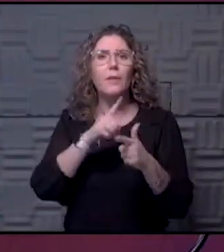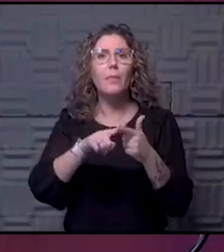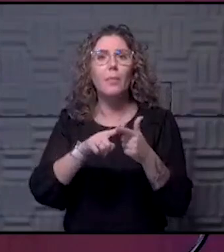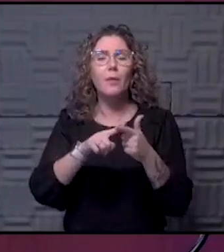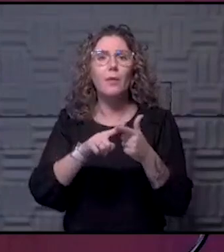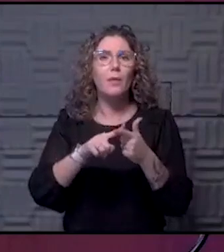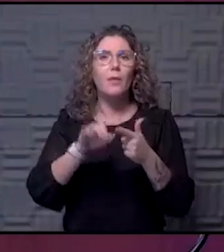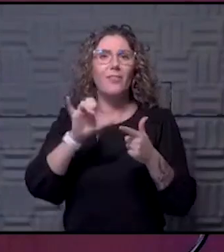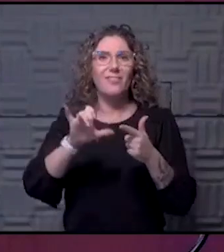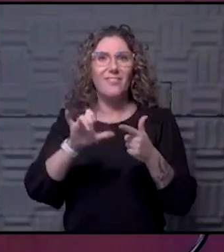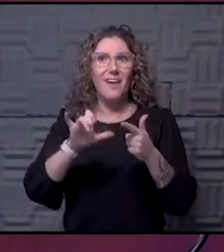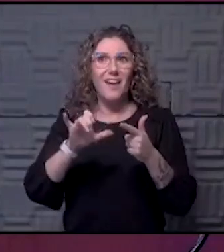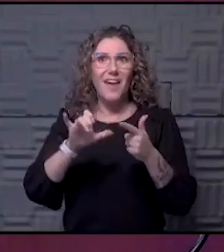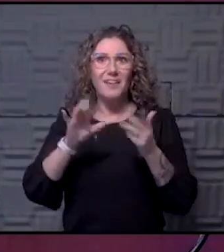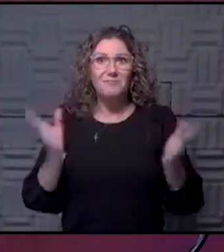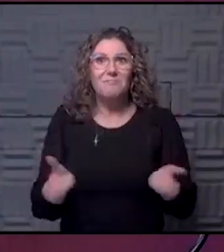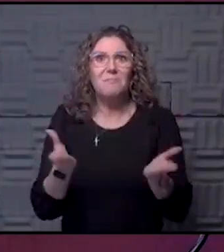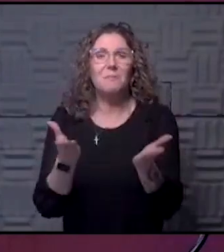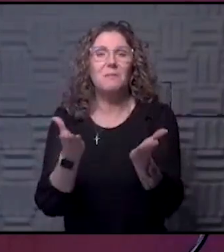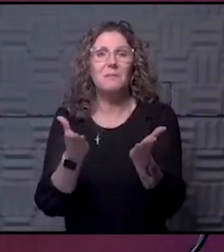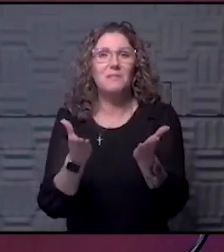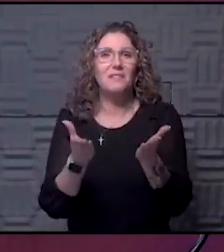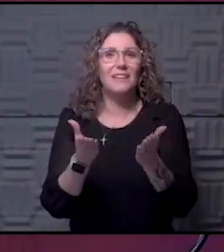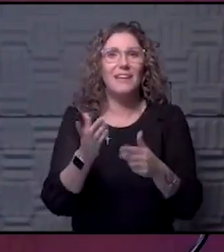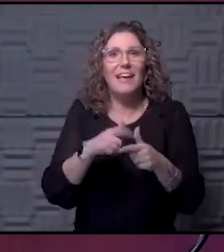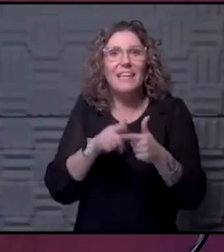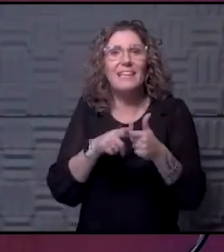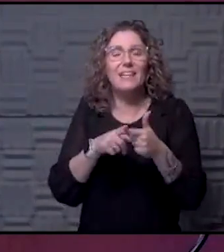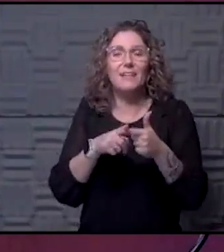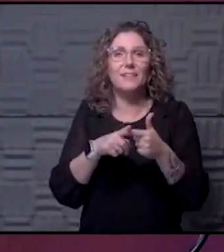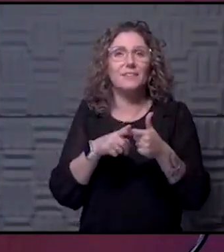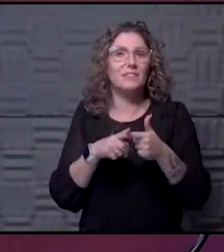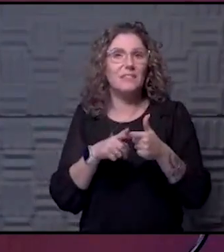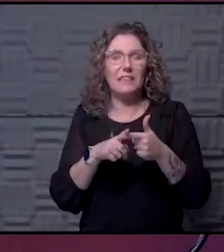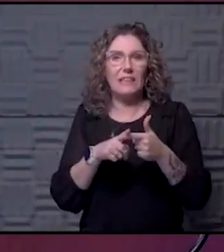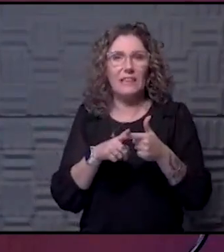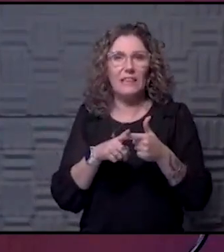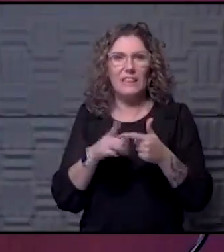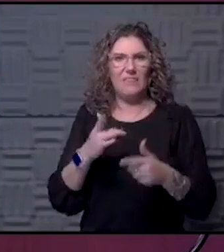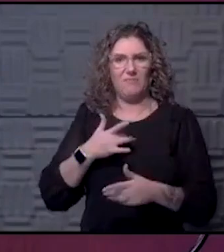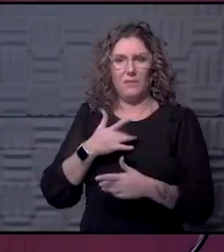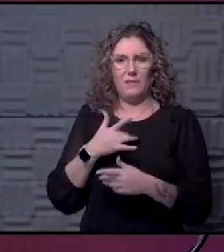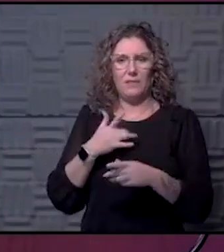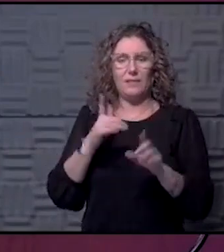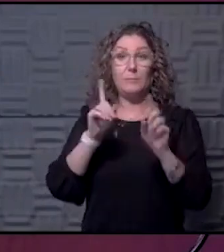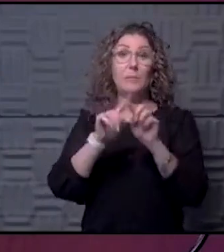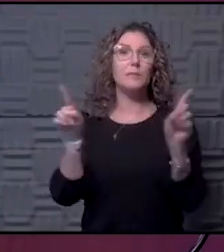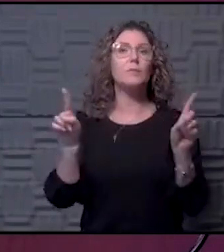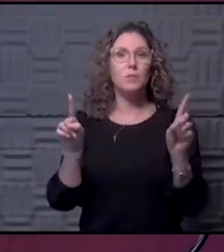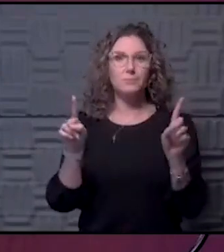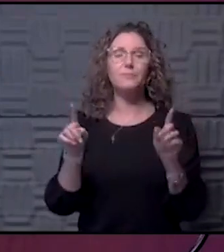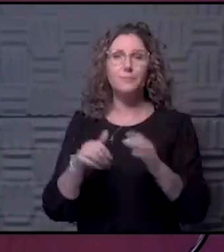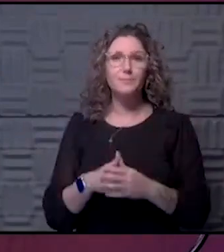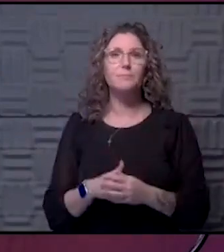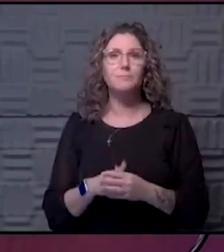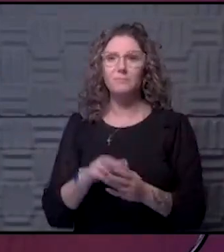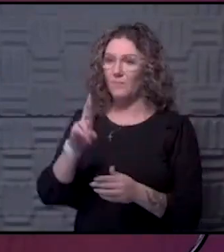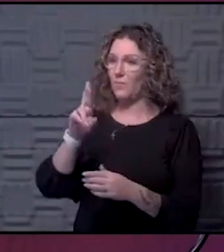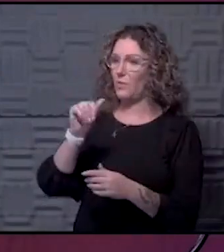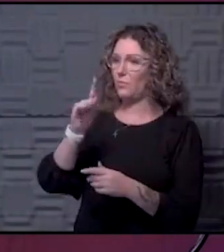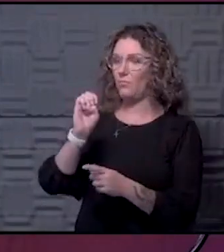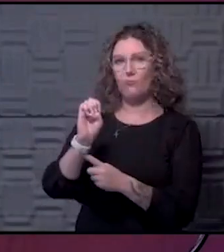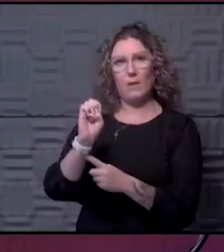little boost, and then it is completely, the mood has drastically been different as the rates of